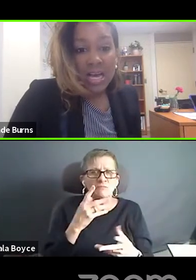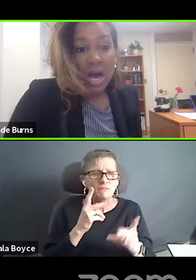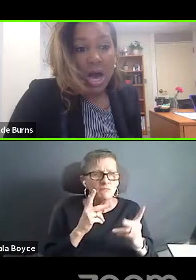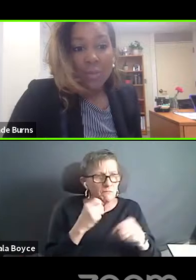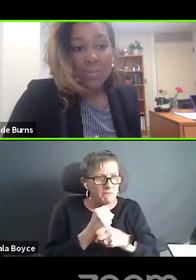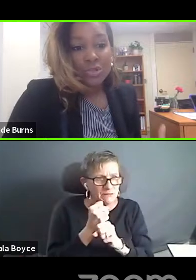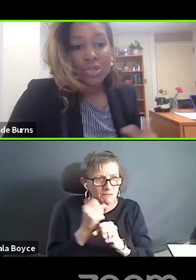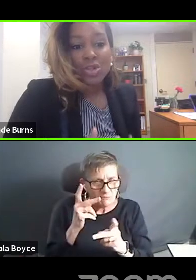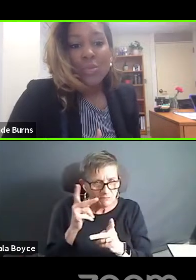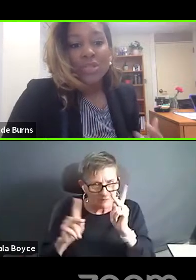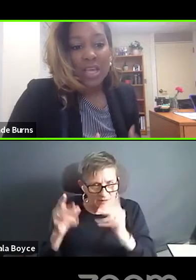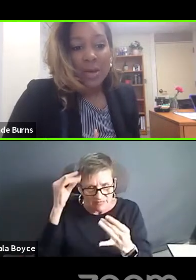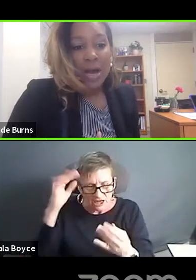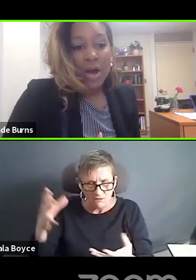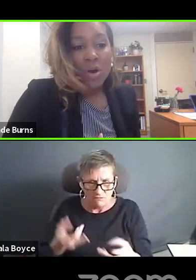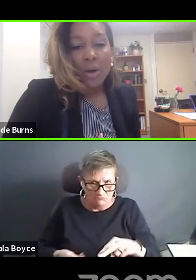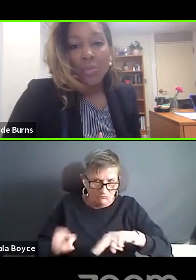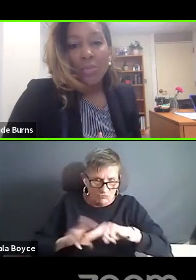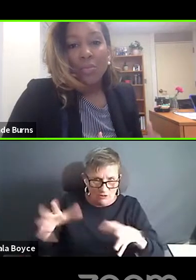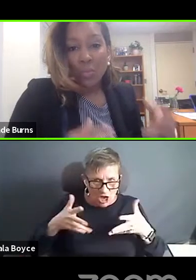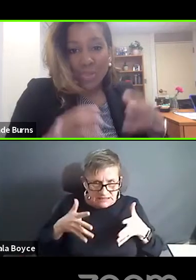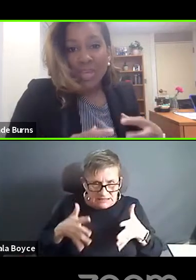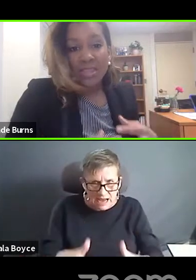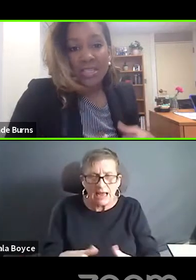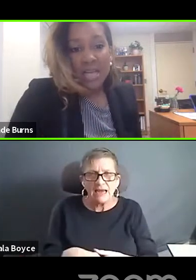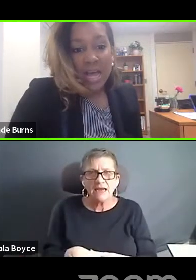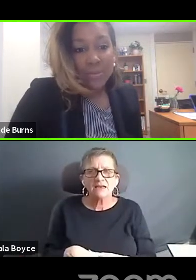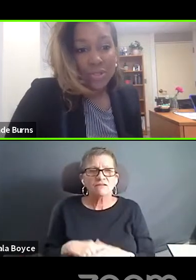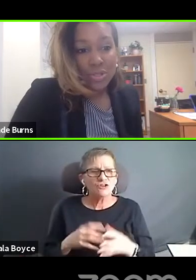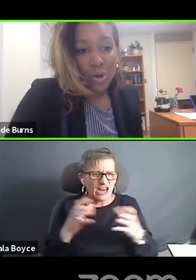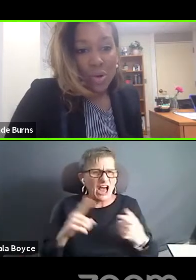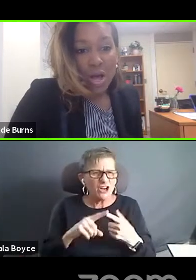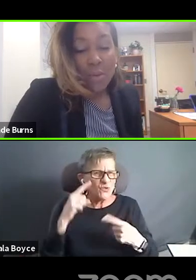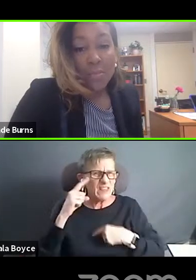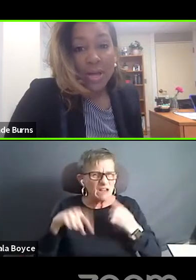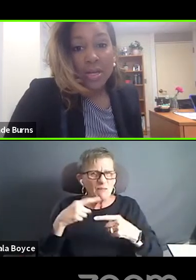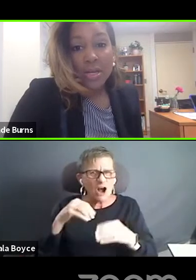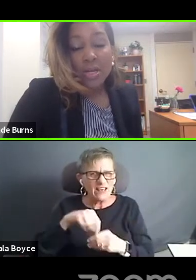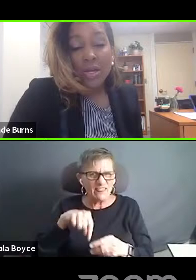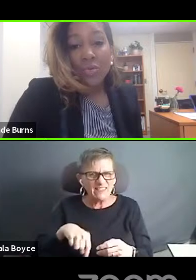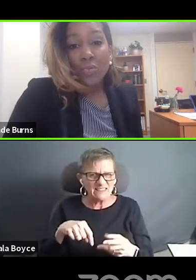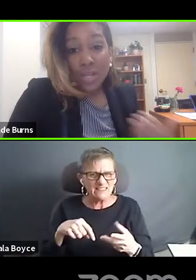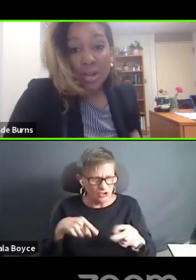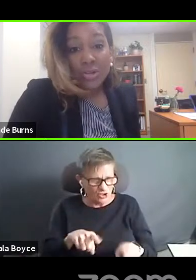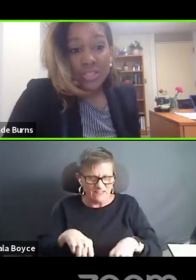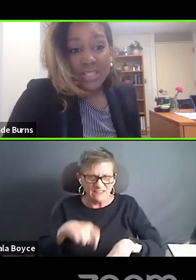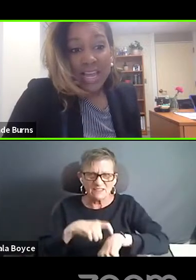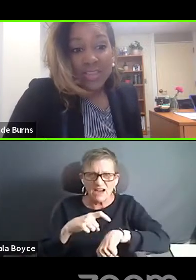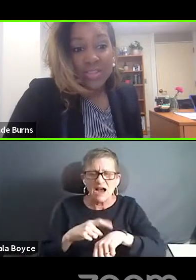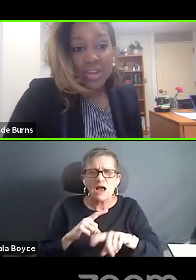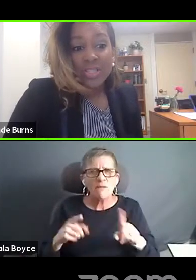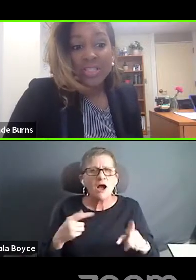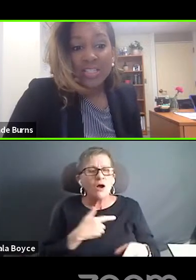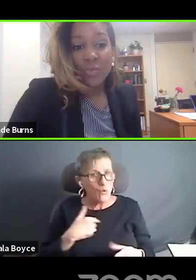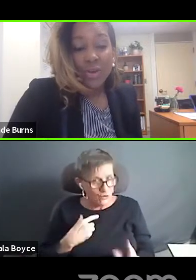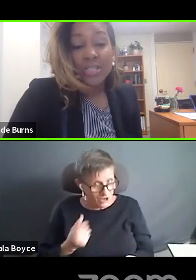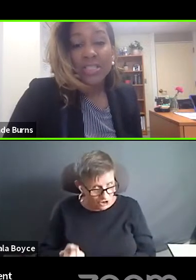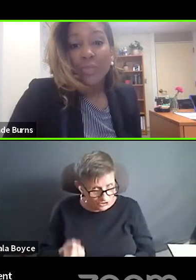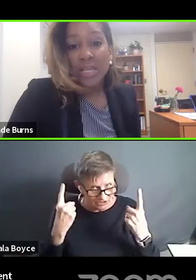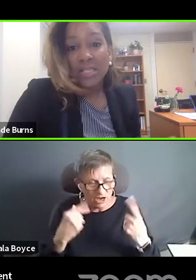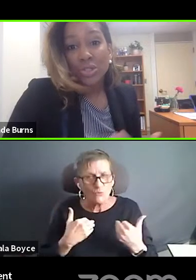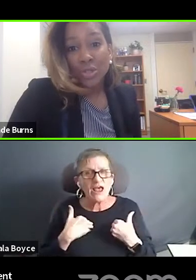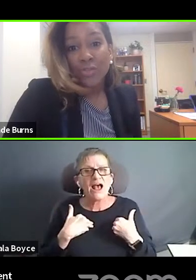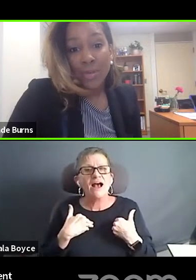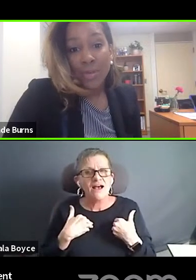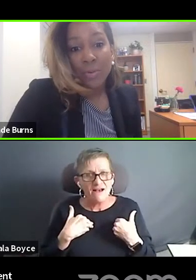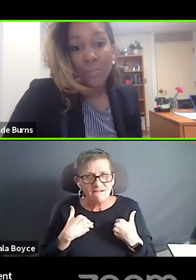anxiety. There's just so much to think about within this time. So, but we understand that there's a sense of awareness